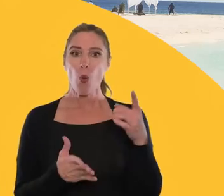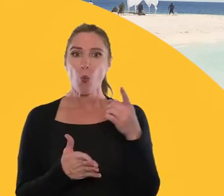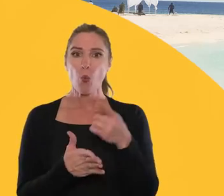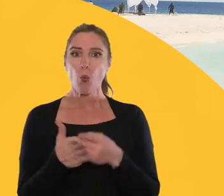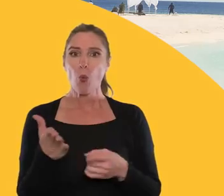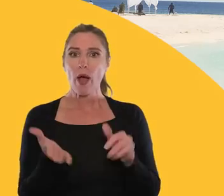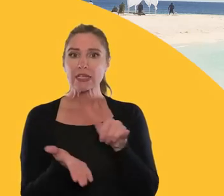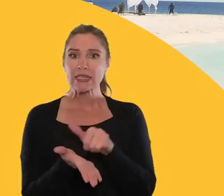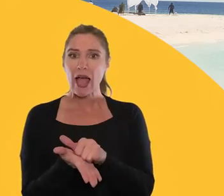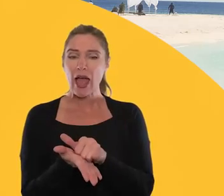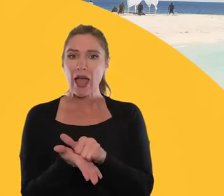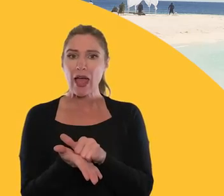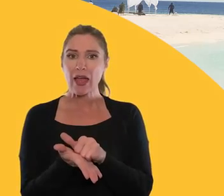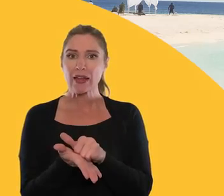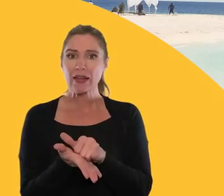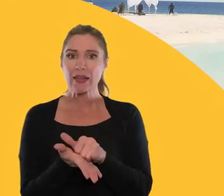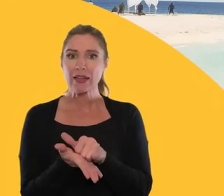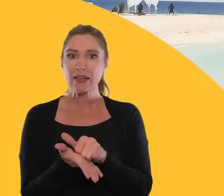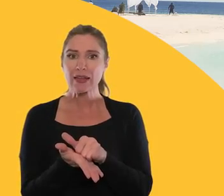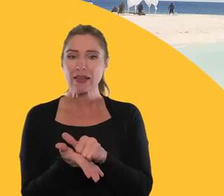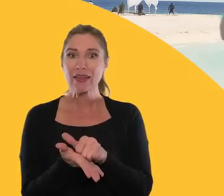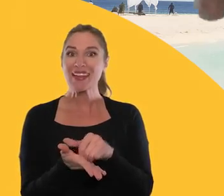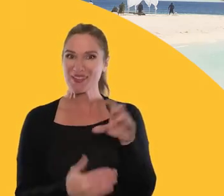What is this?